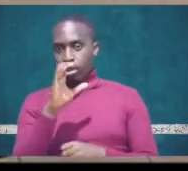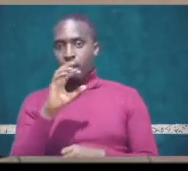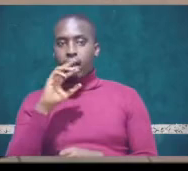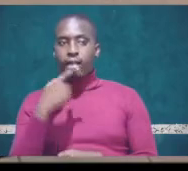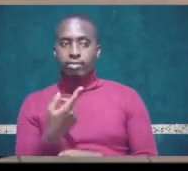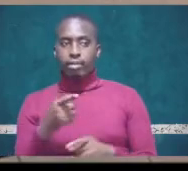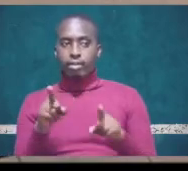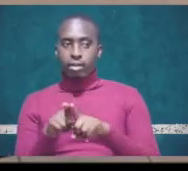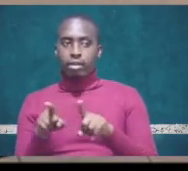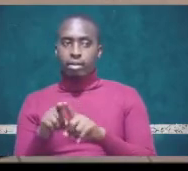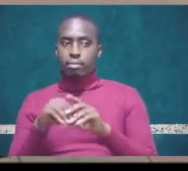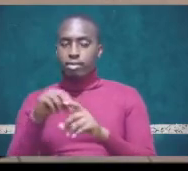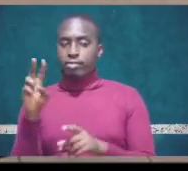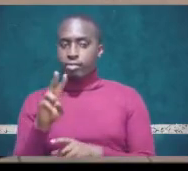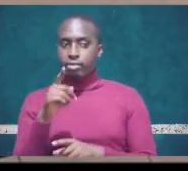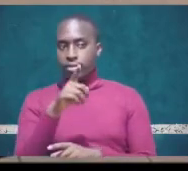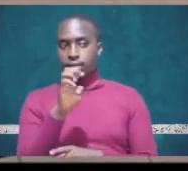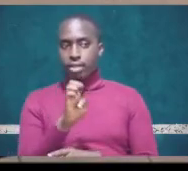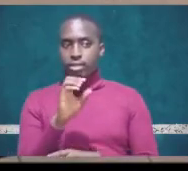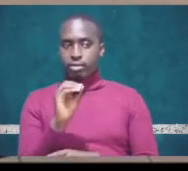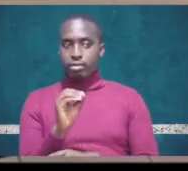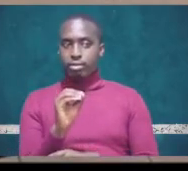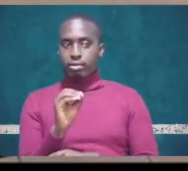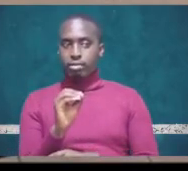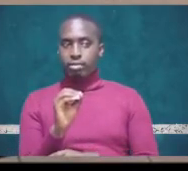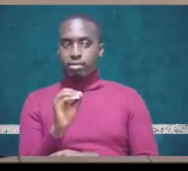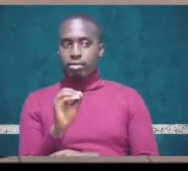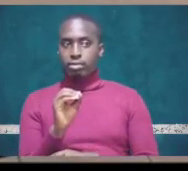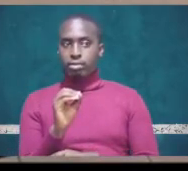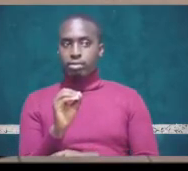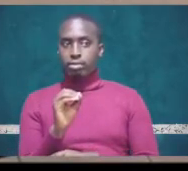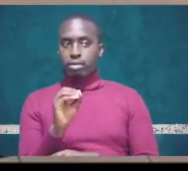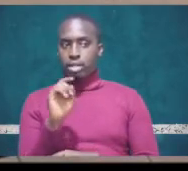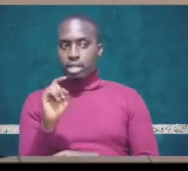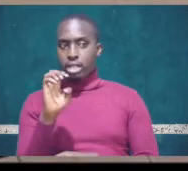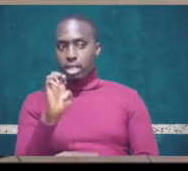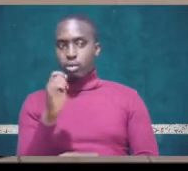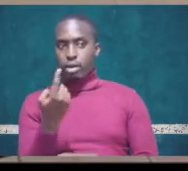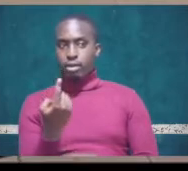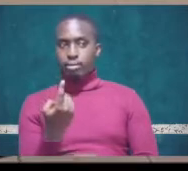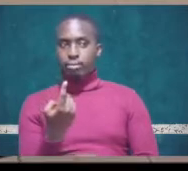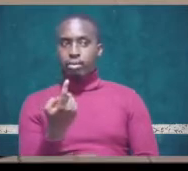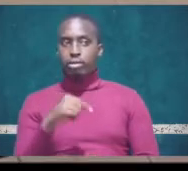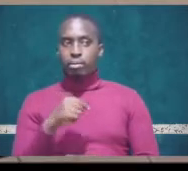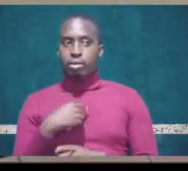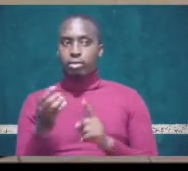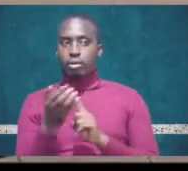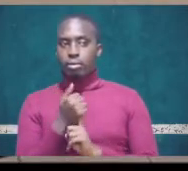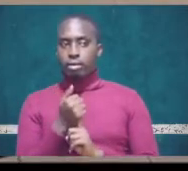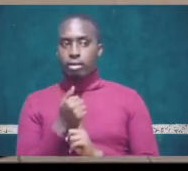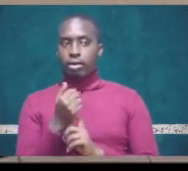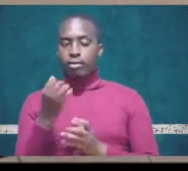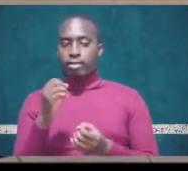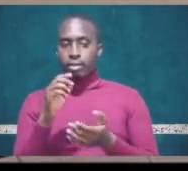will be into volts. So this is 0. This is E1 will be equal to, take